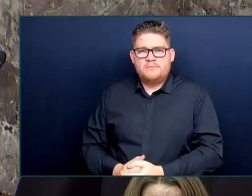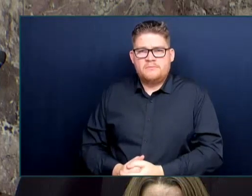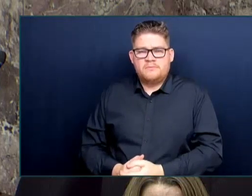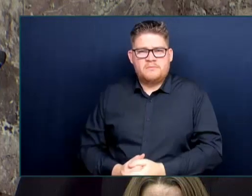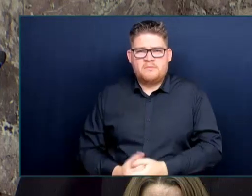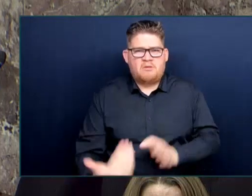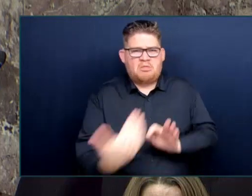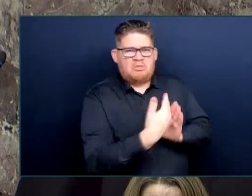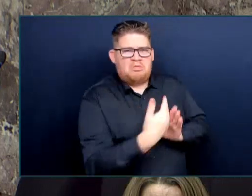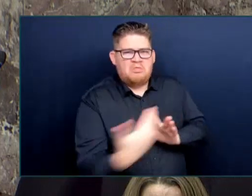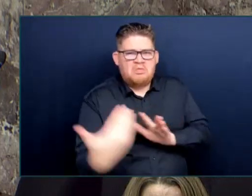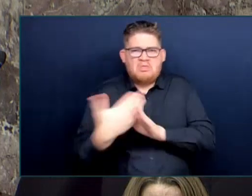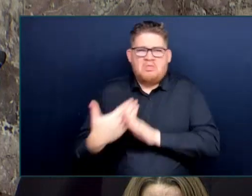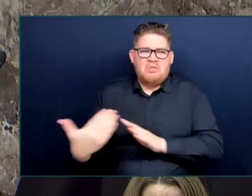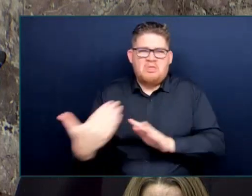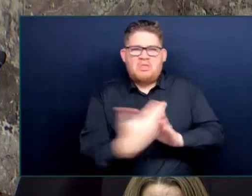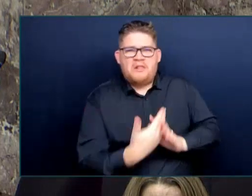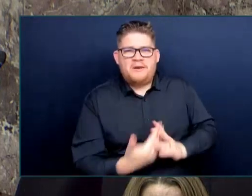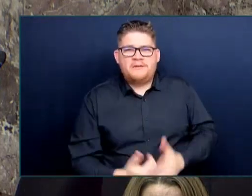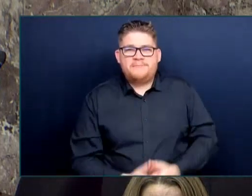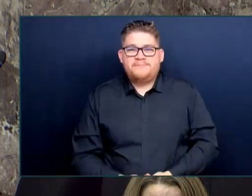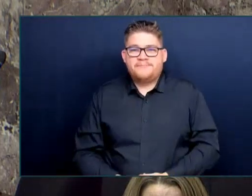Honourable Speaker,